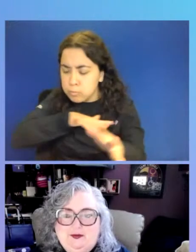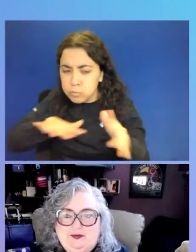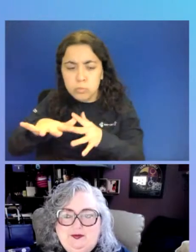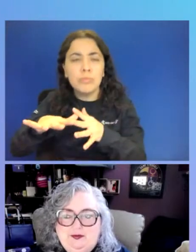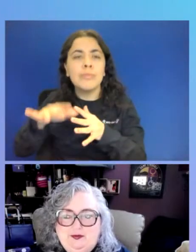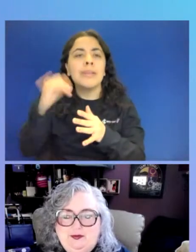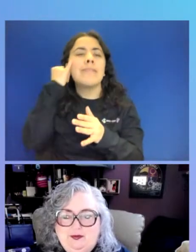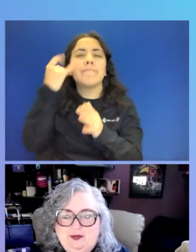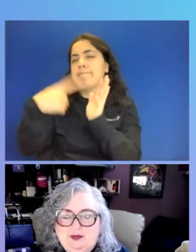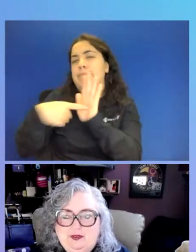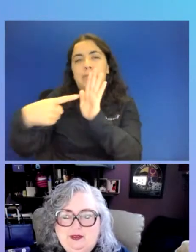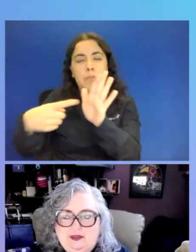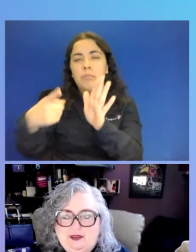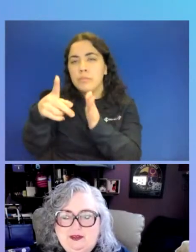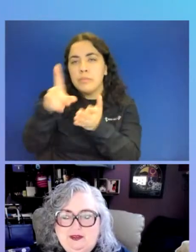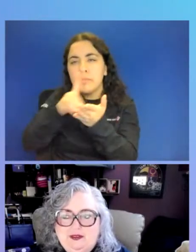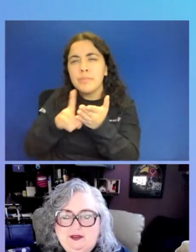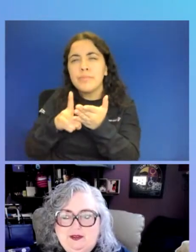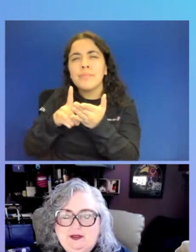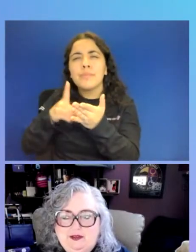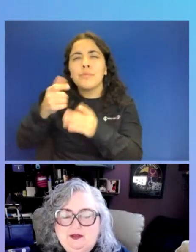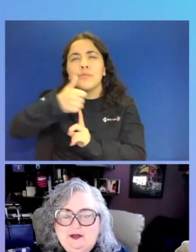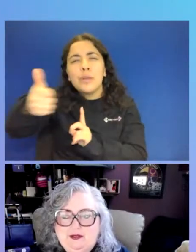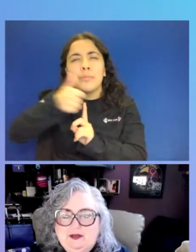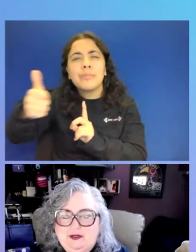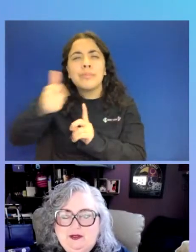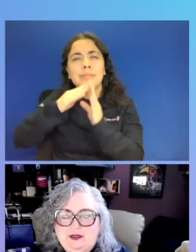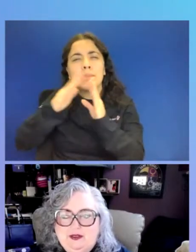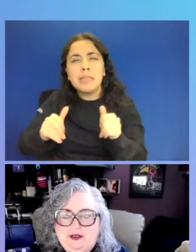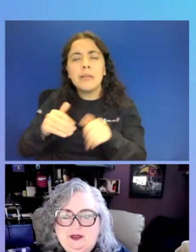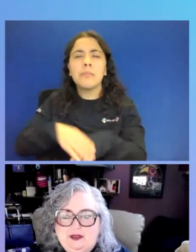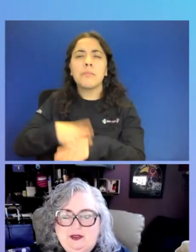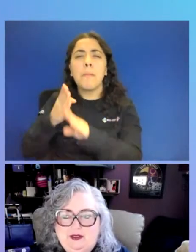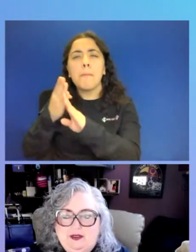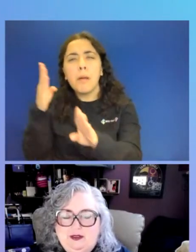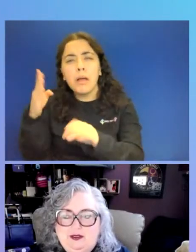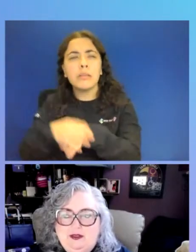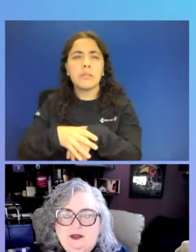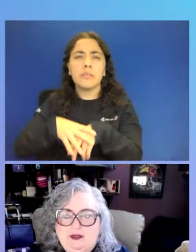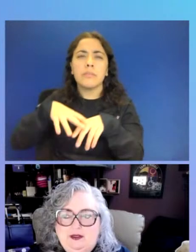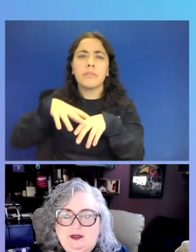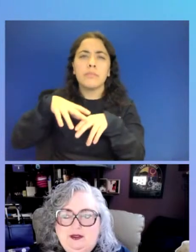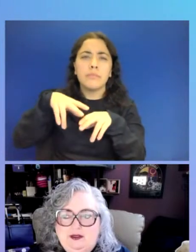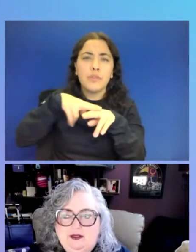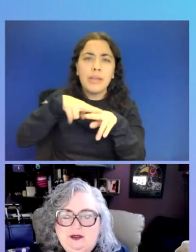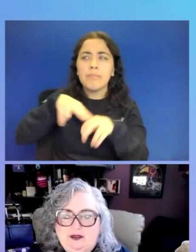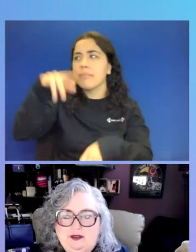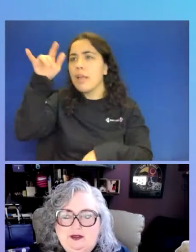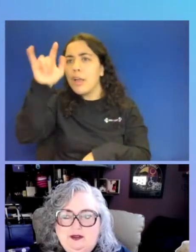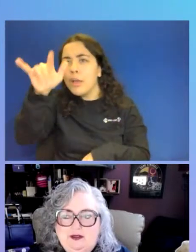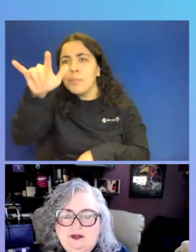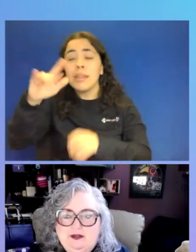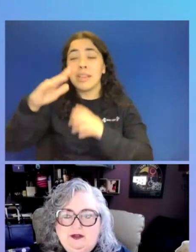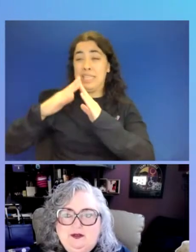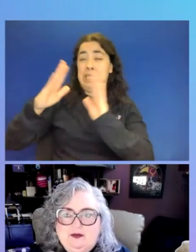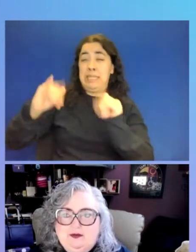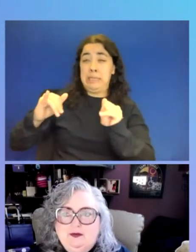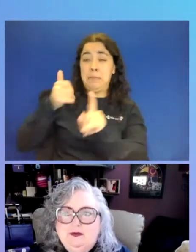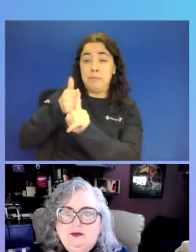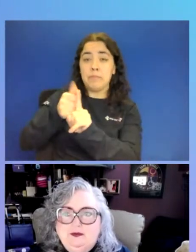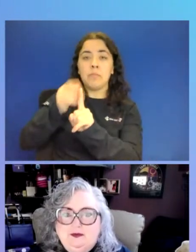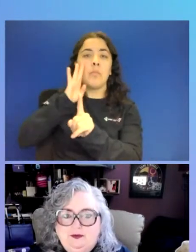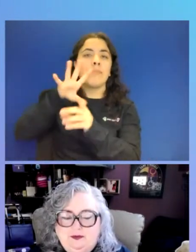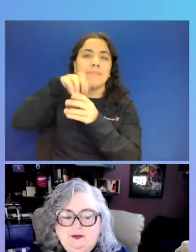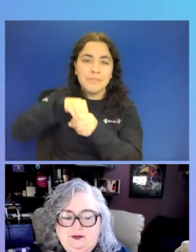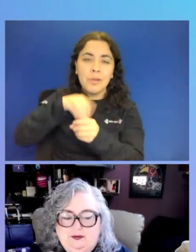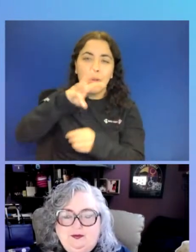be metro system, buses, airplanes, whatever it is, it's a system. It's going to have a web component. It's